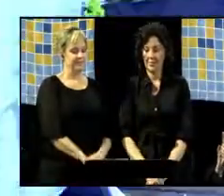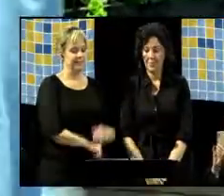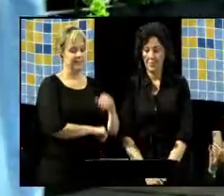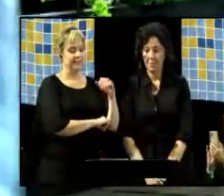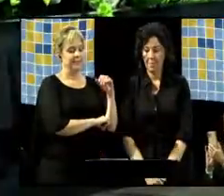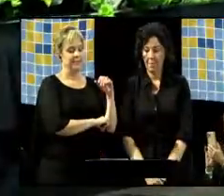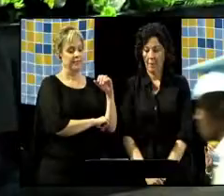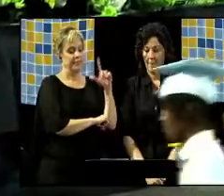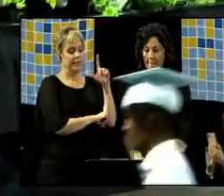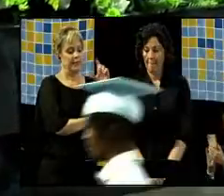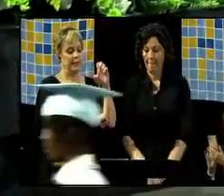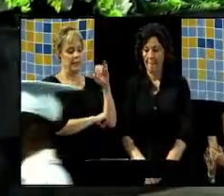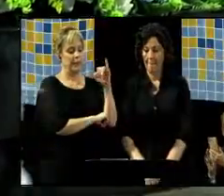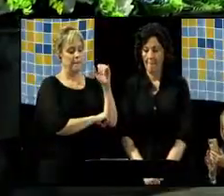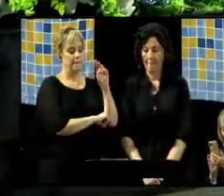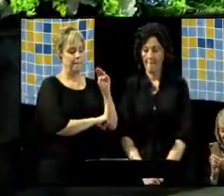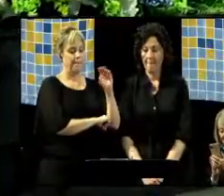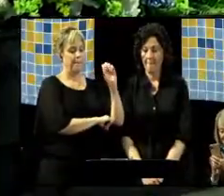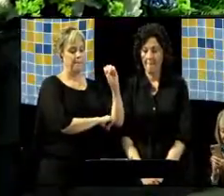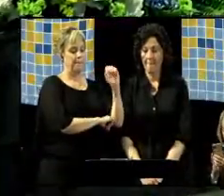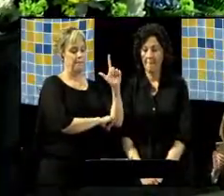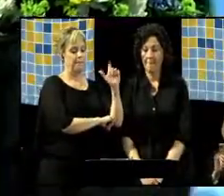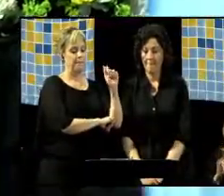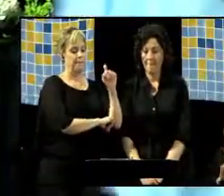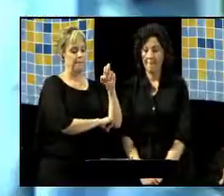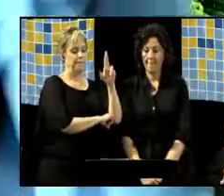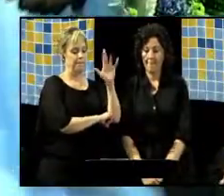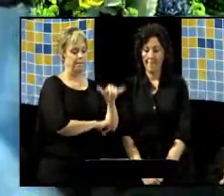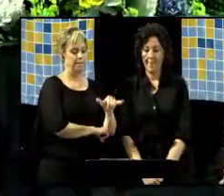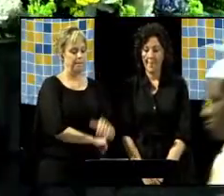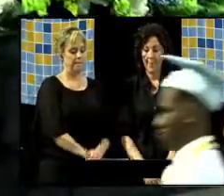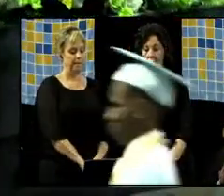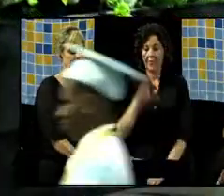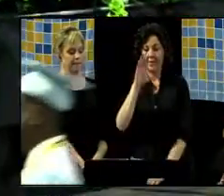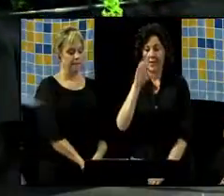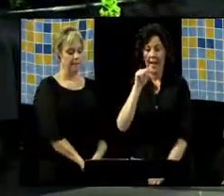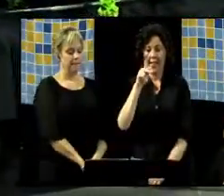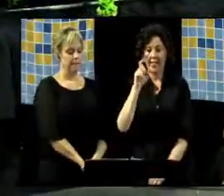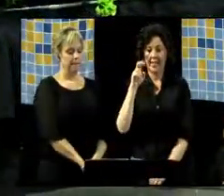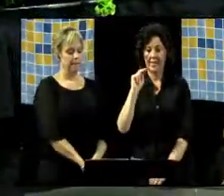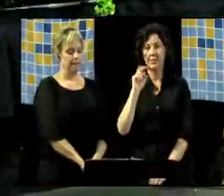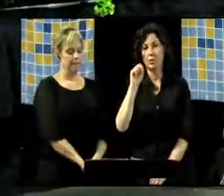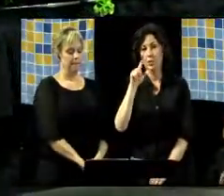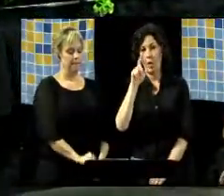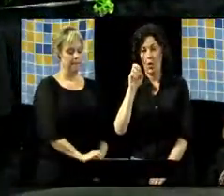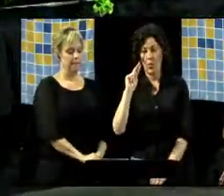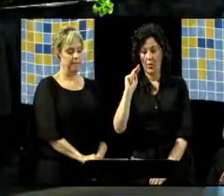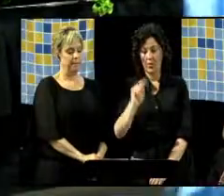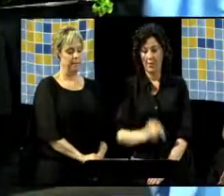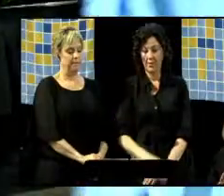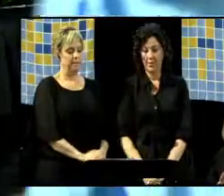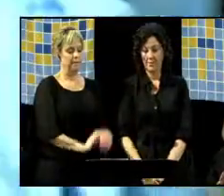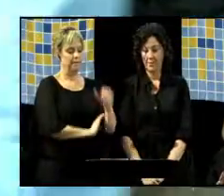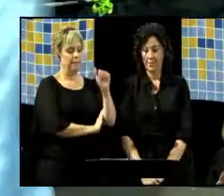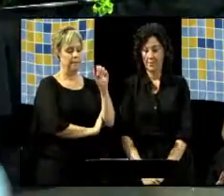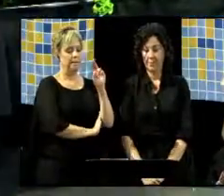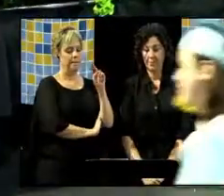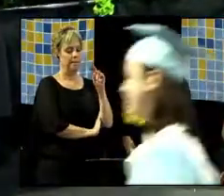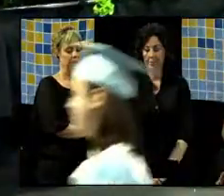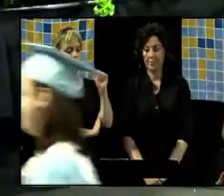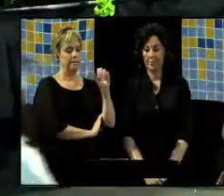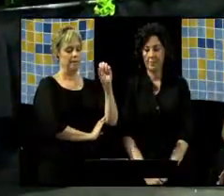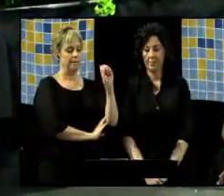Liam Burns Slattery, Kaylin Hayes Sloan, Anna Grace